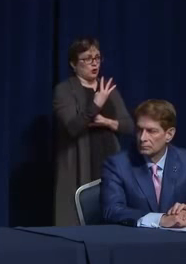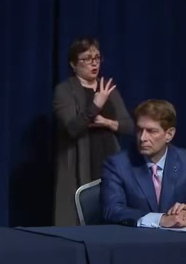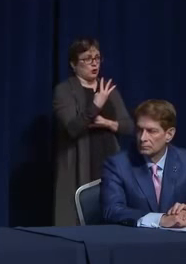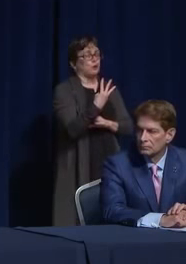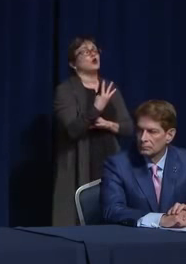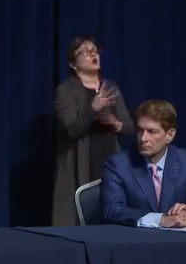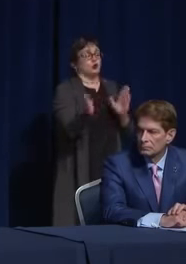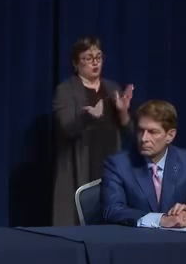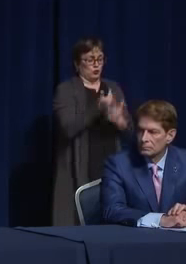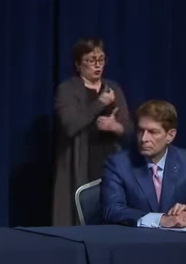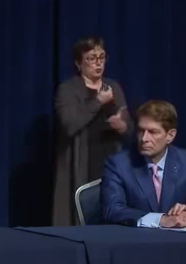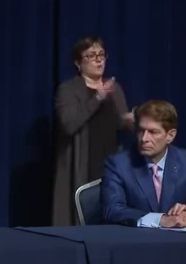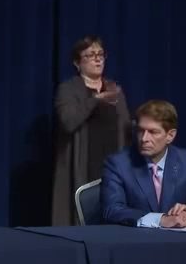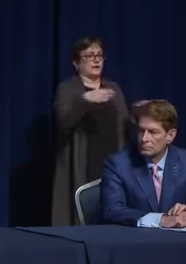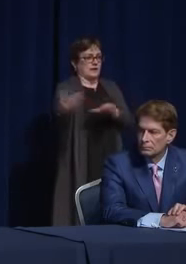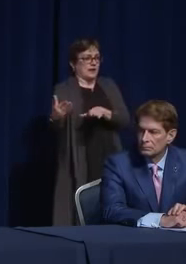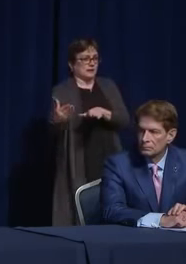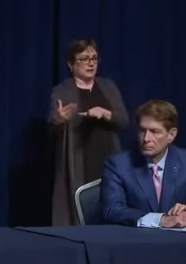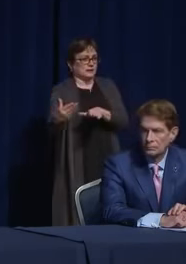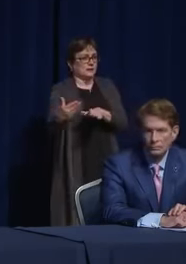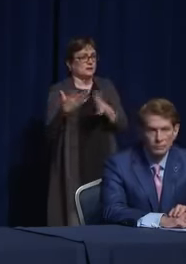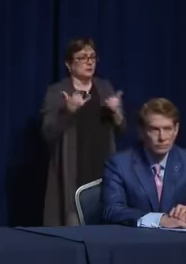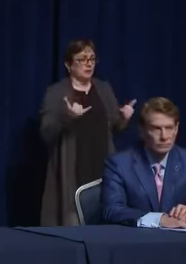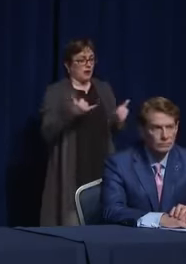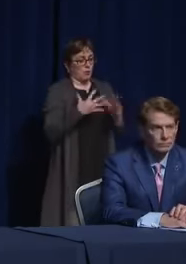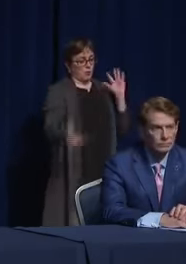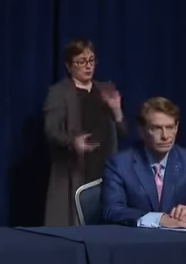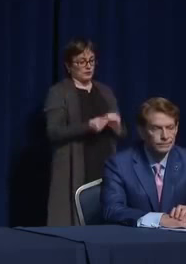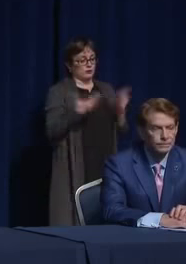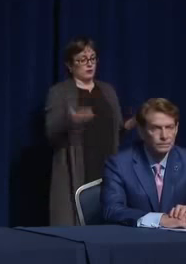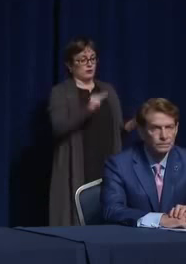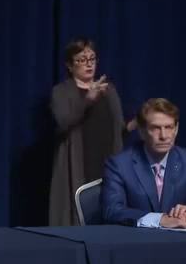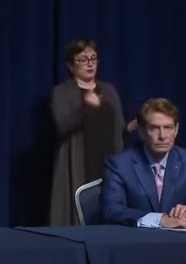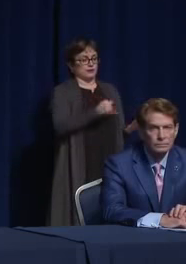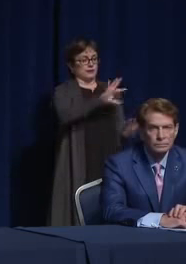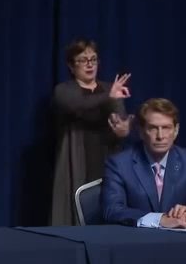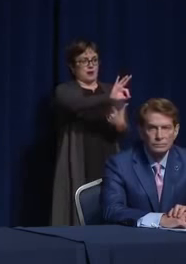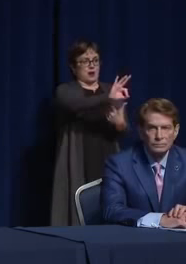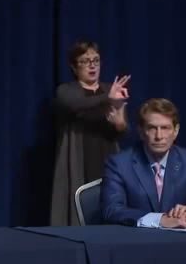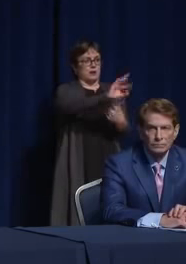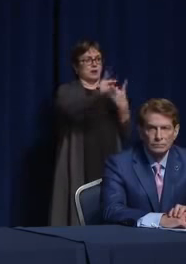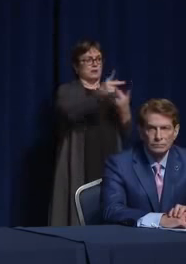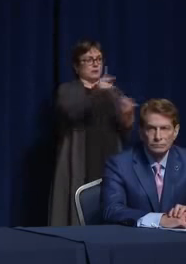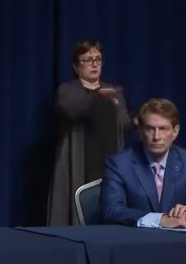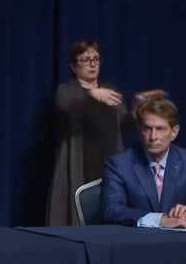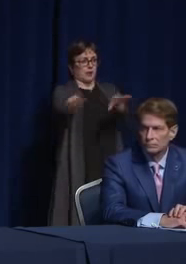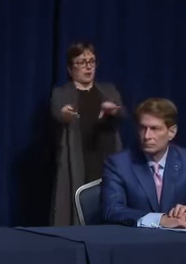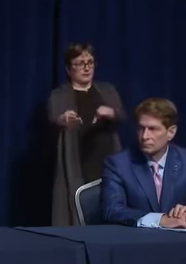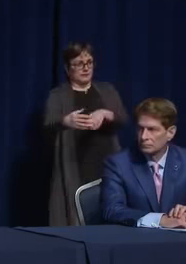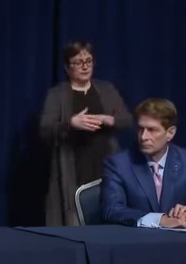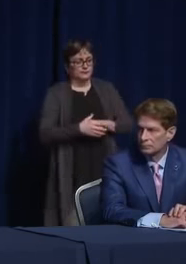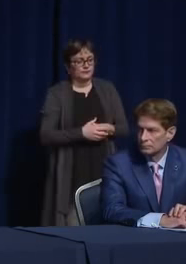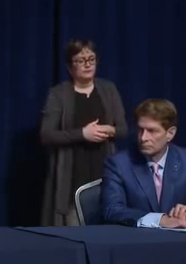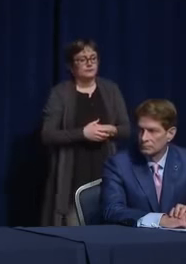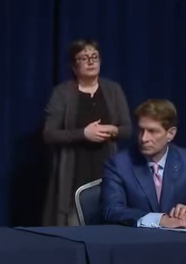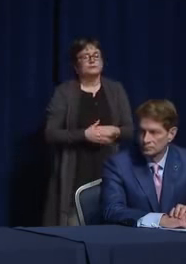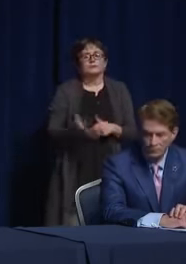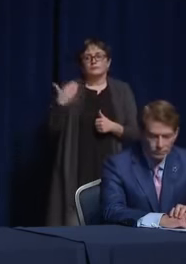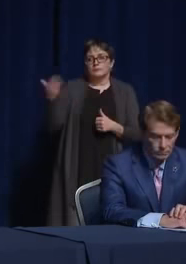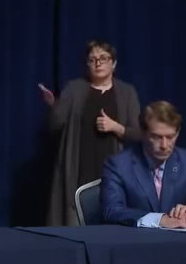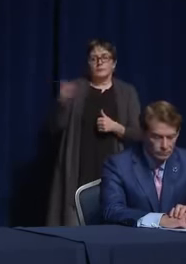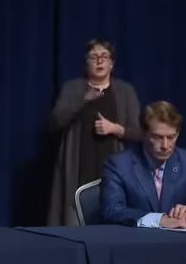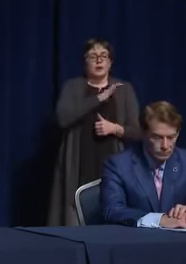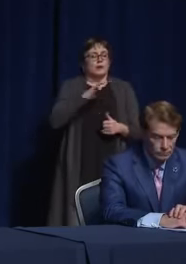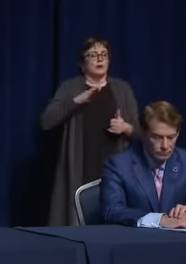the total to date to 9. And Commissioner Persicelli will have details on those individuals, and I